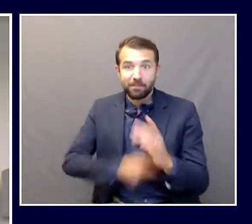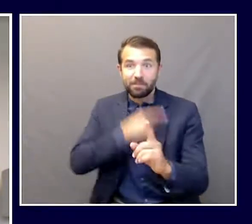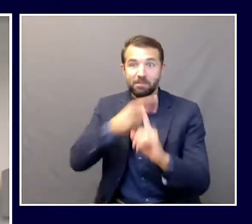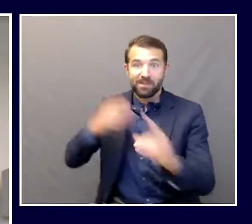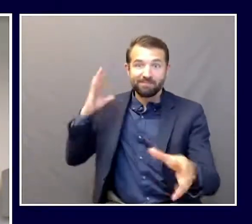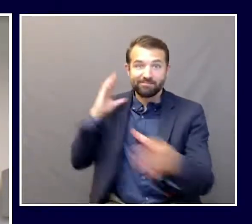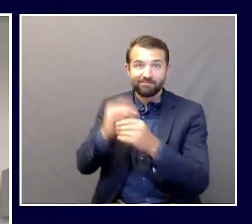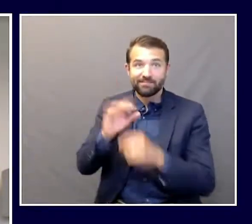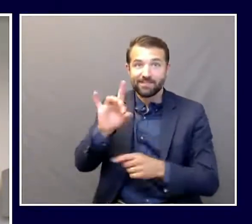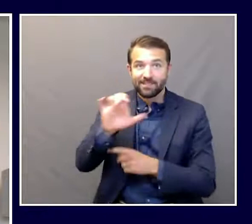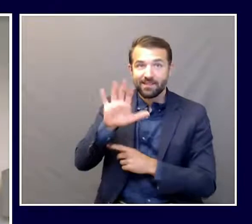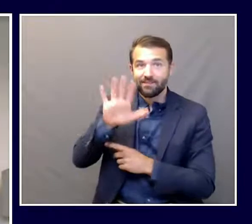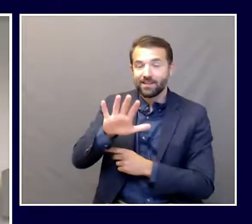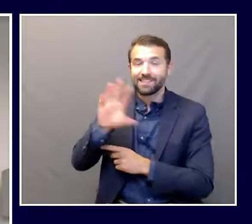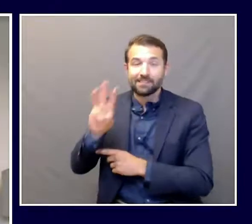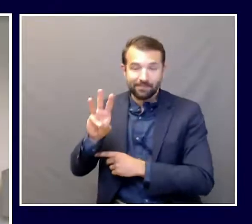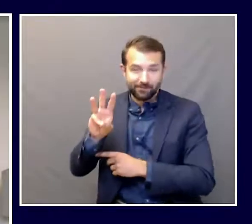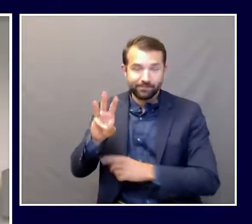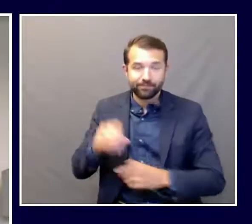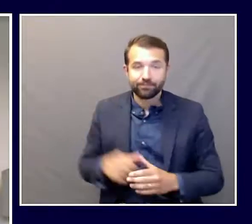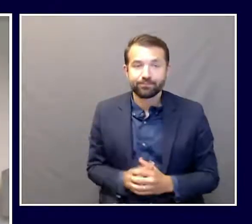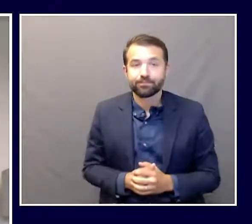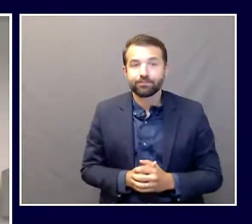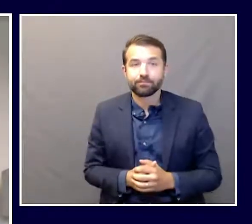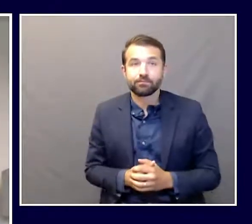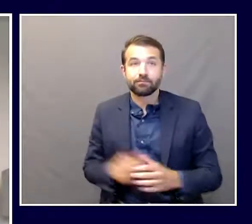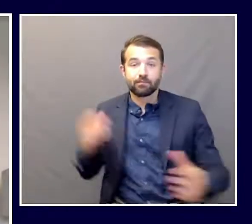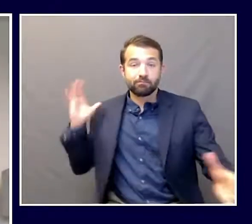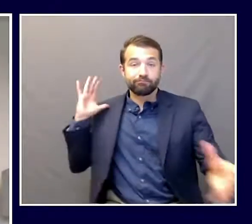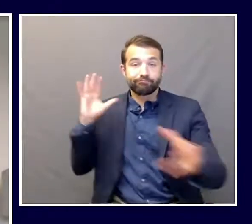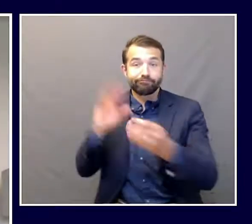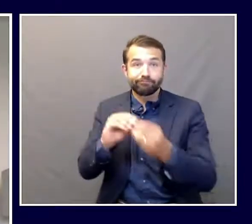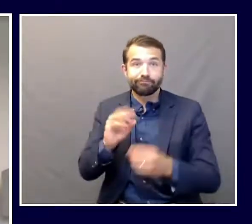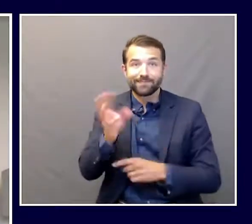Overall, across the state, we have registered